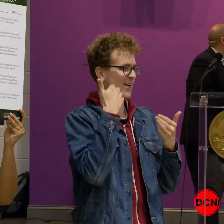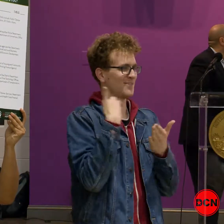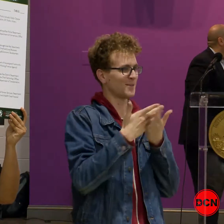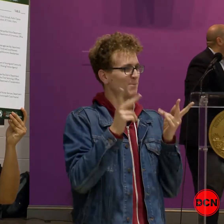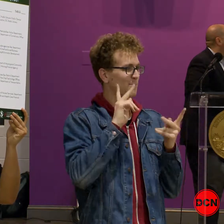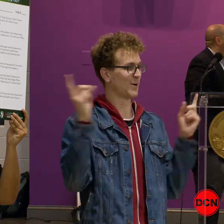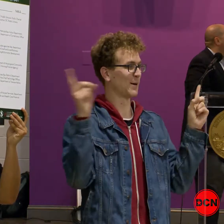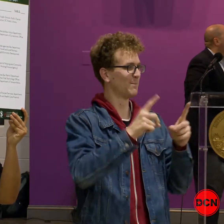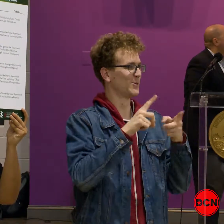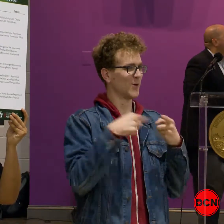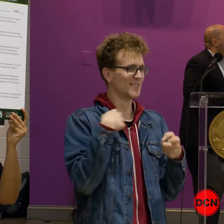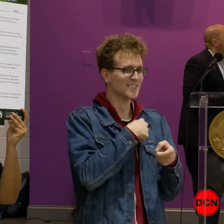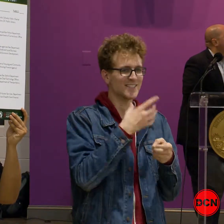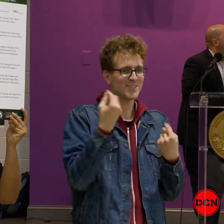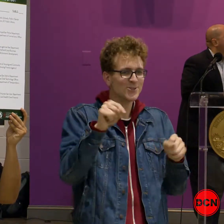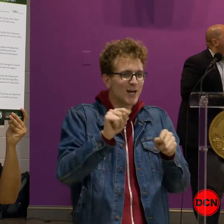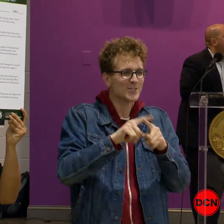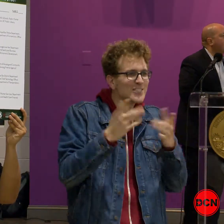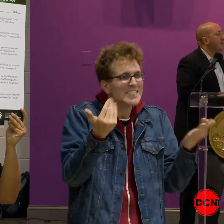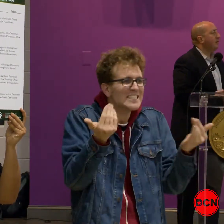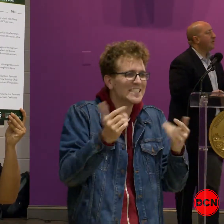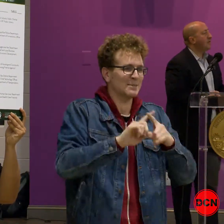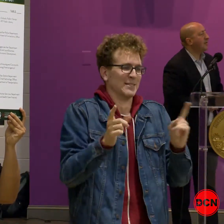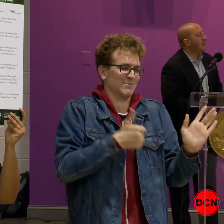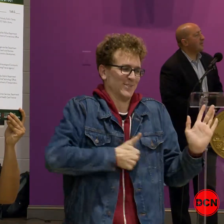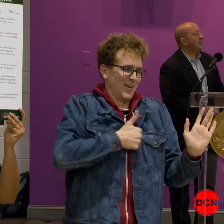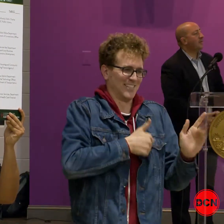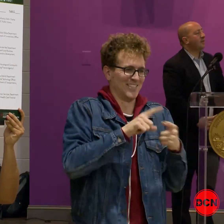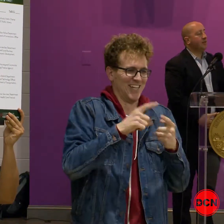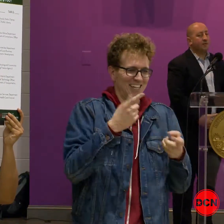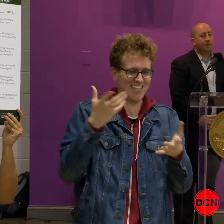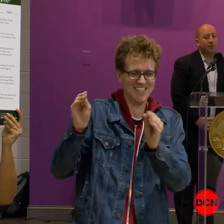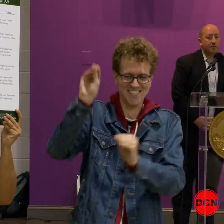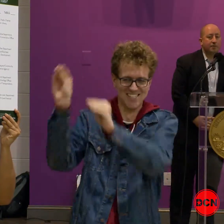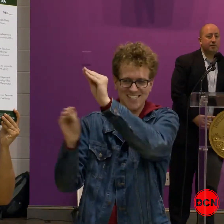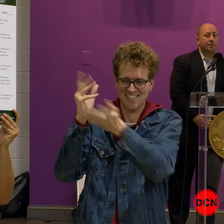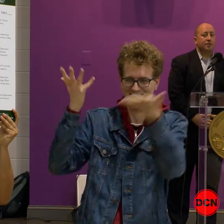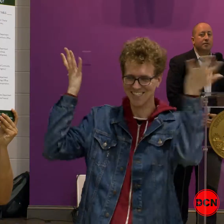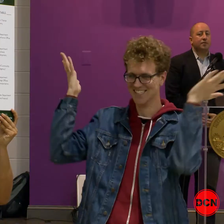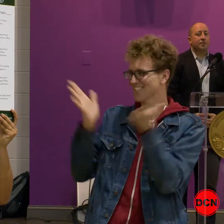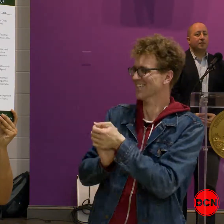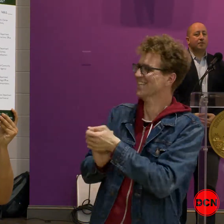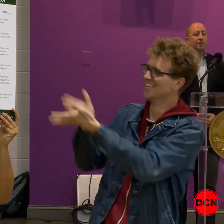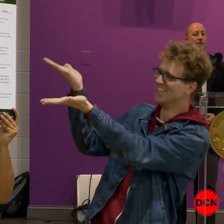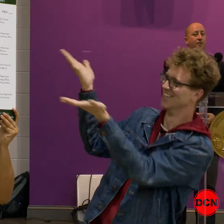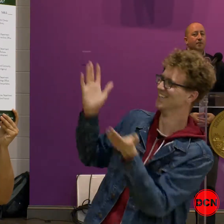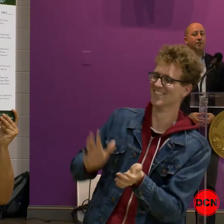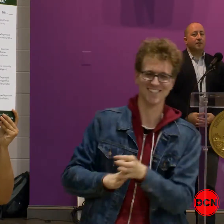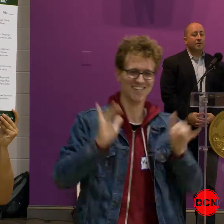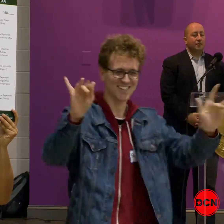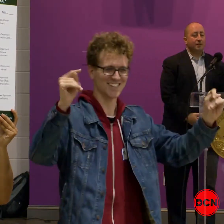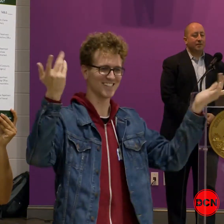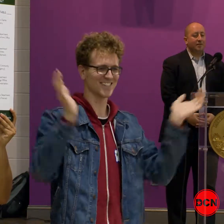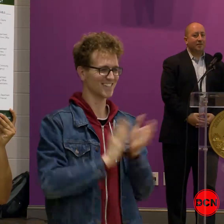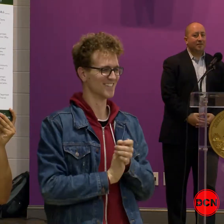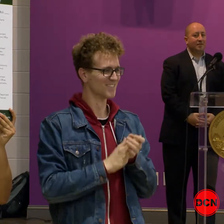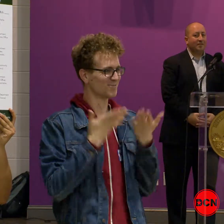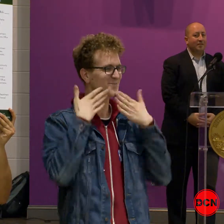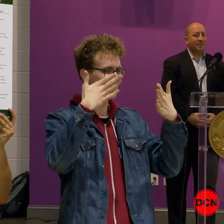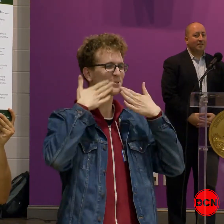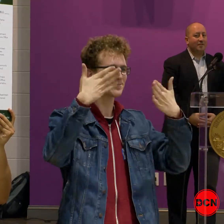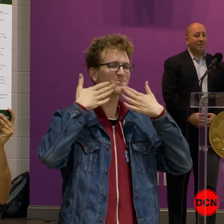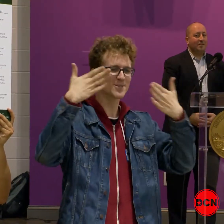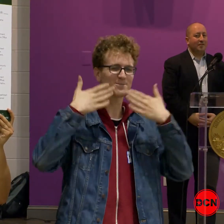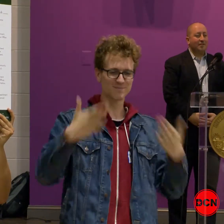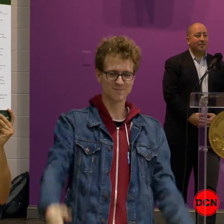So also, Health and Human Services, we feel that's another priority. And we try to put our budget, that